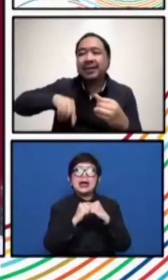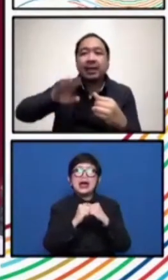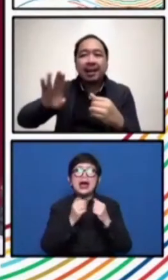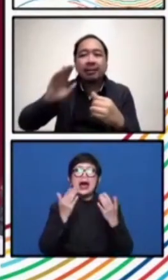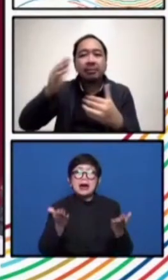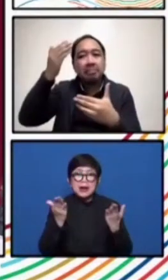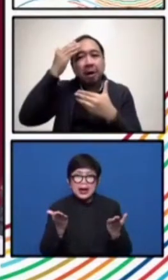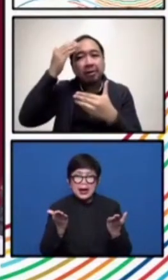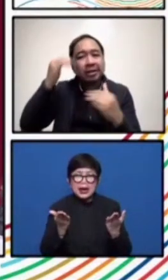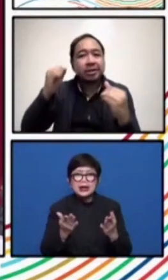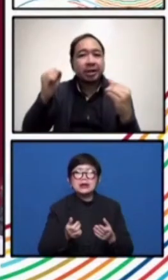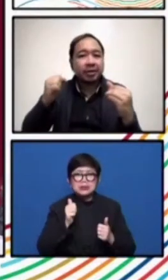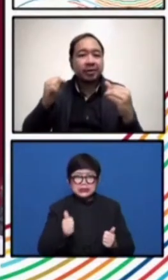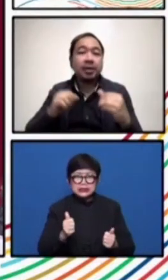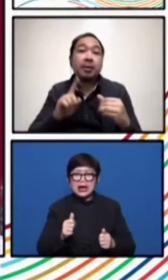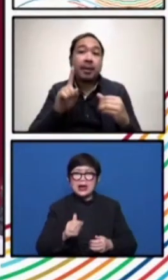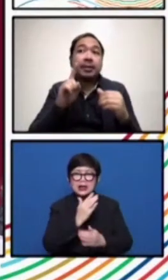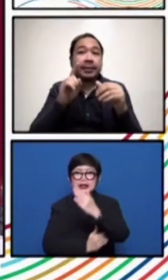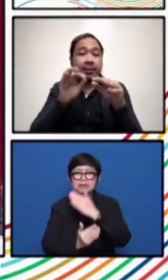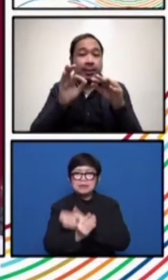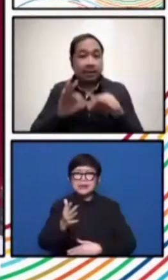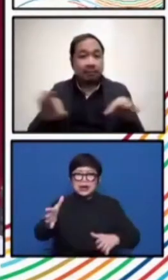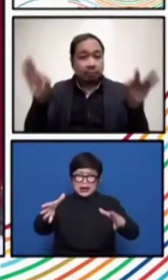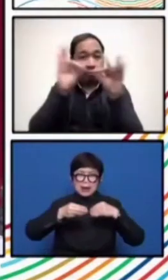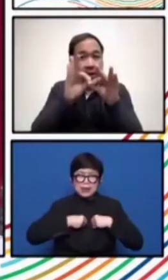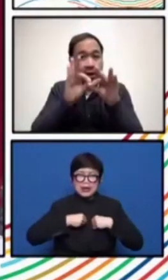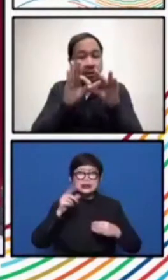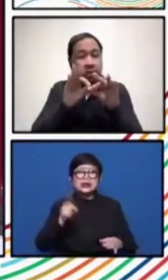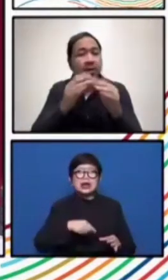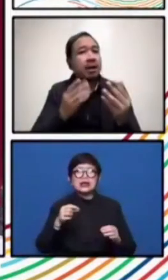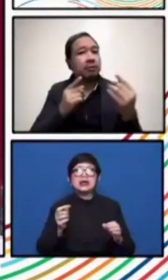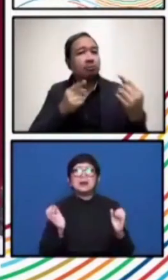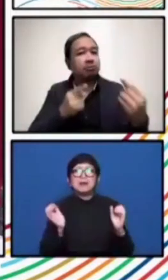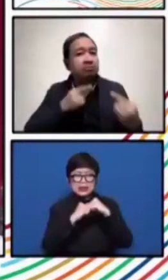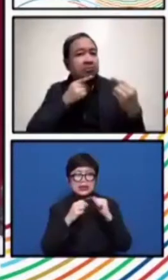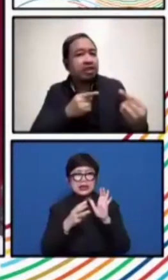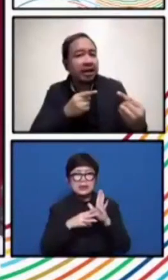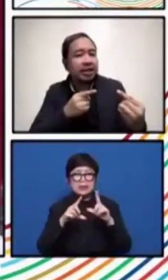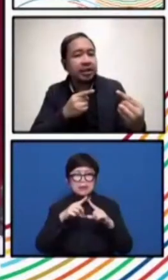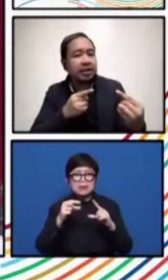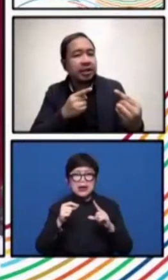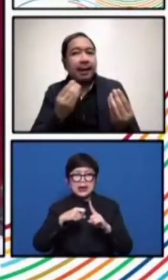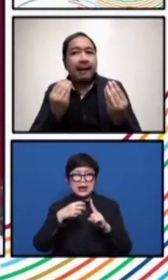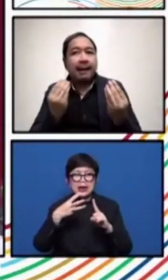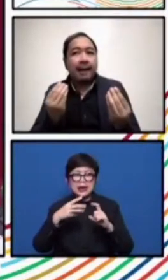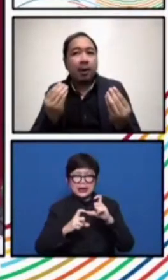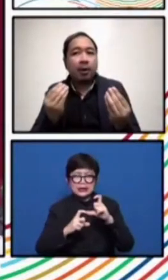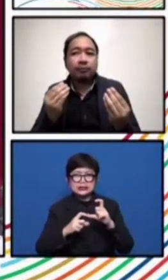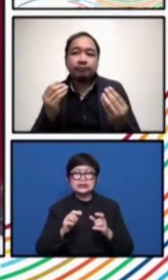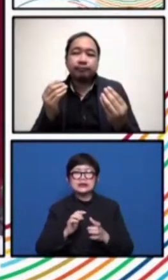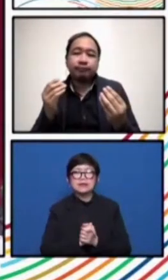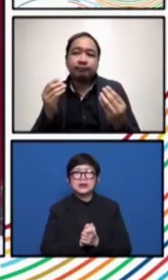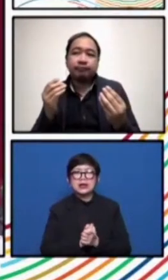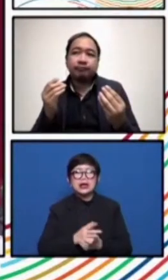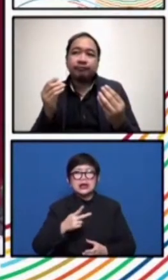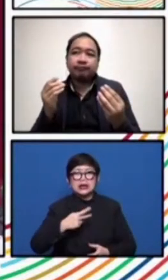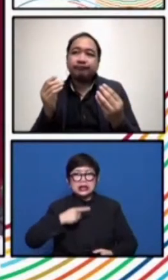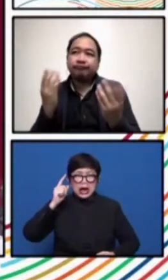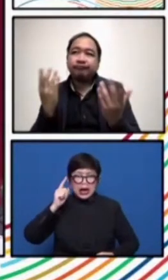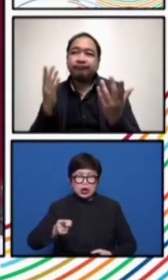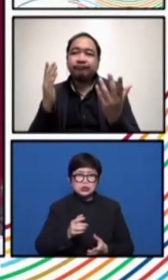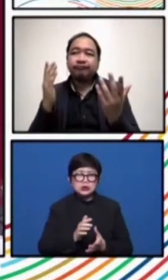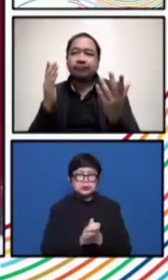and most important this is a a challenge um to convince Publishers